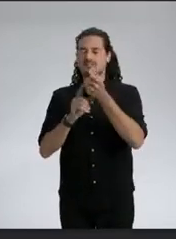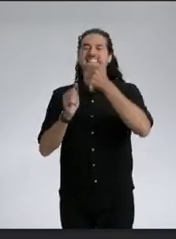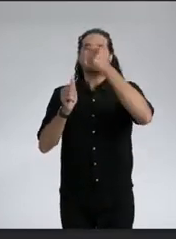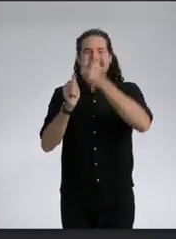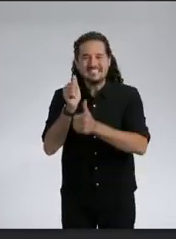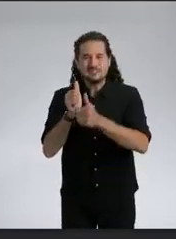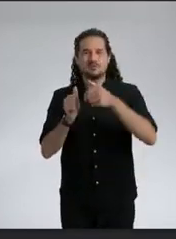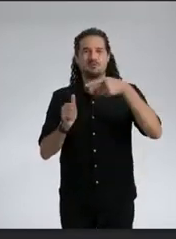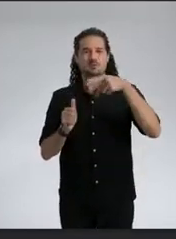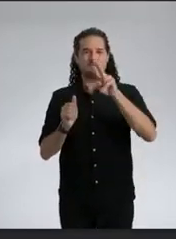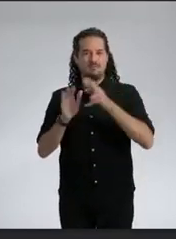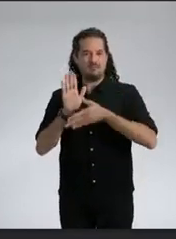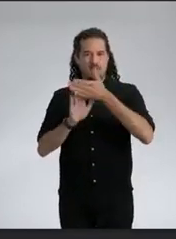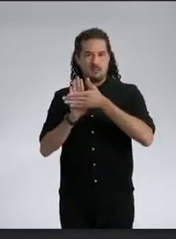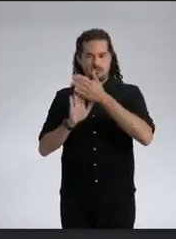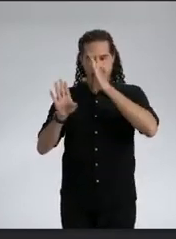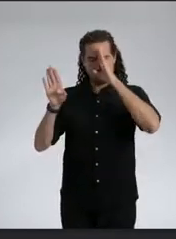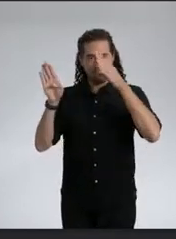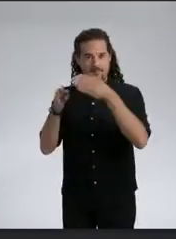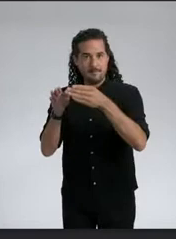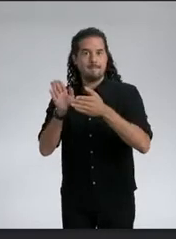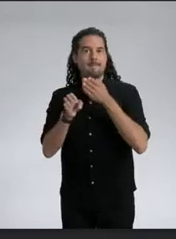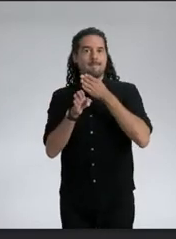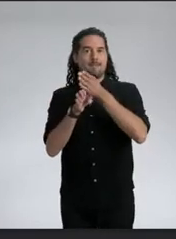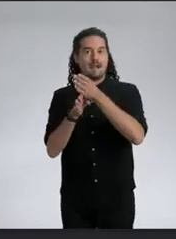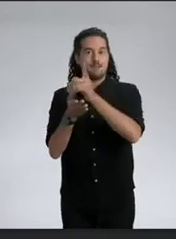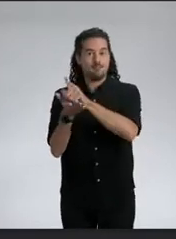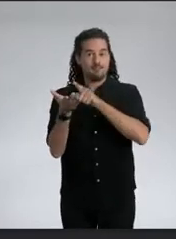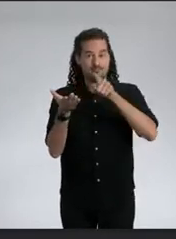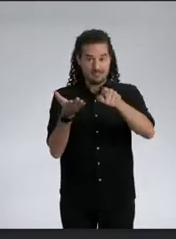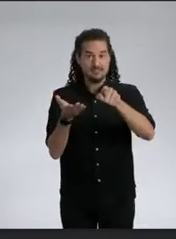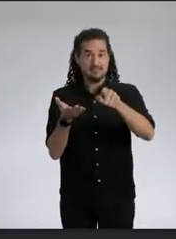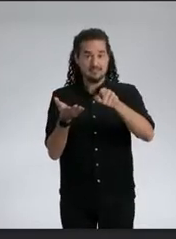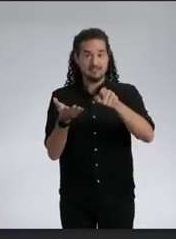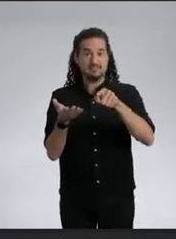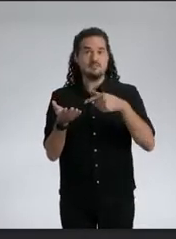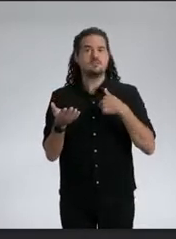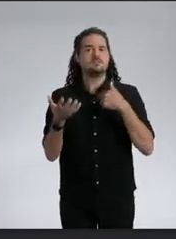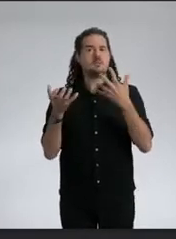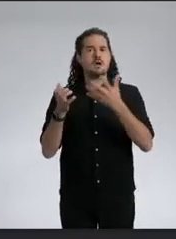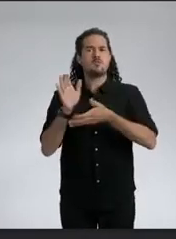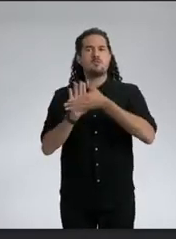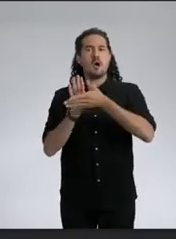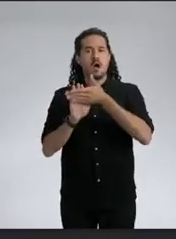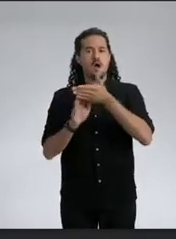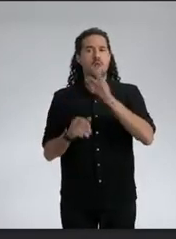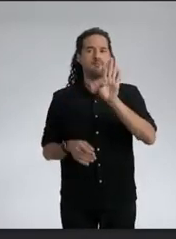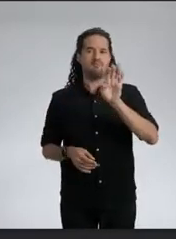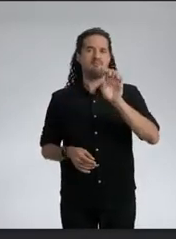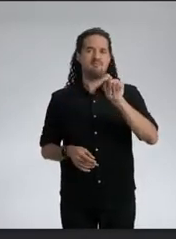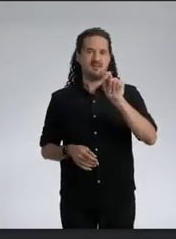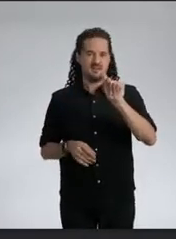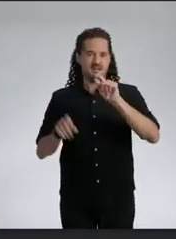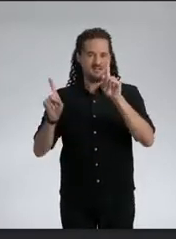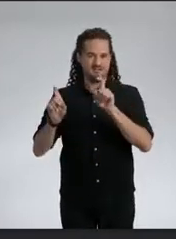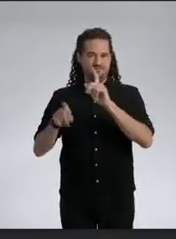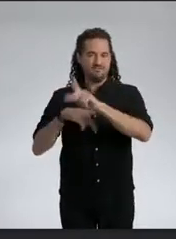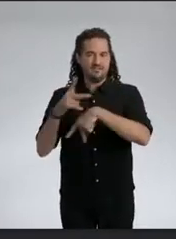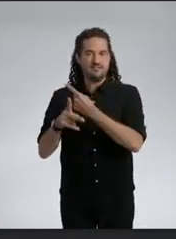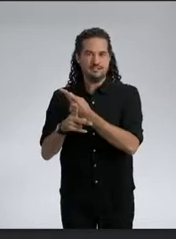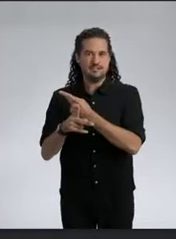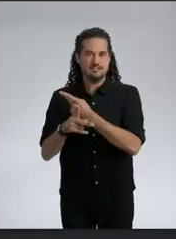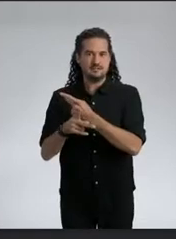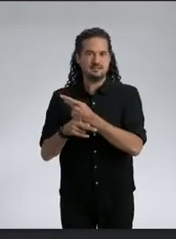main branch. I want our tests to run on the public beta versions of Xcode and macOS, so I'll set that here.